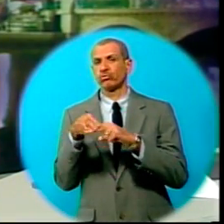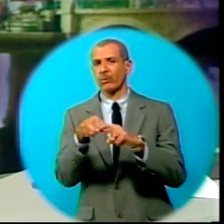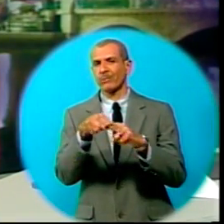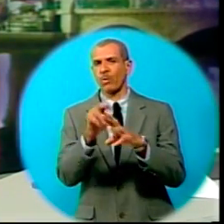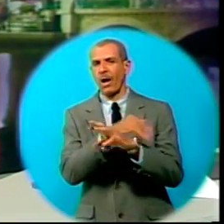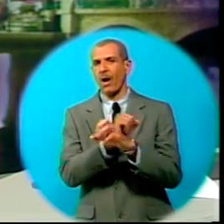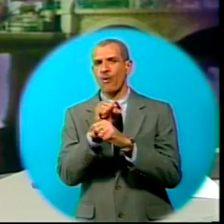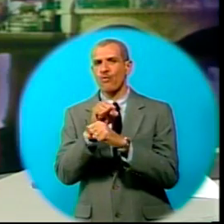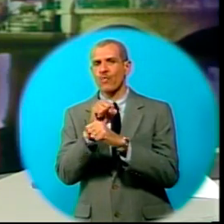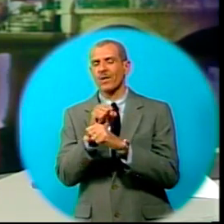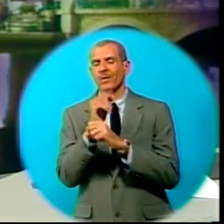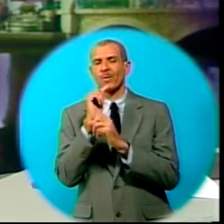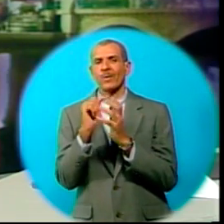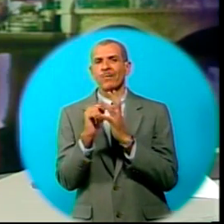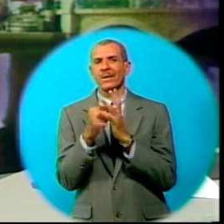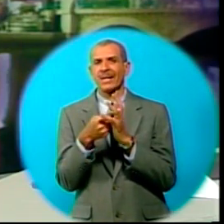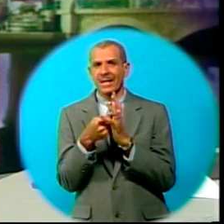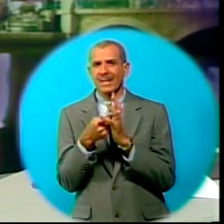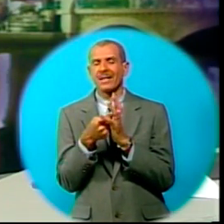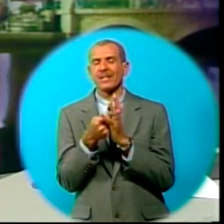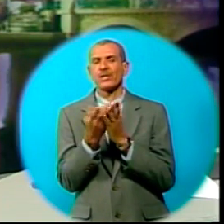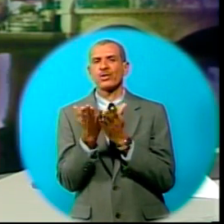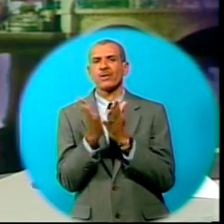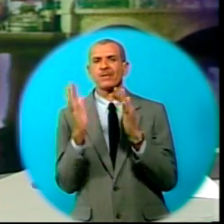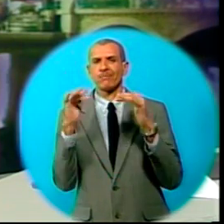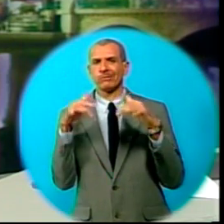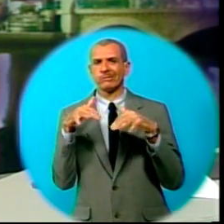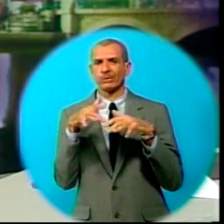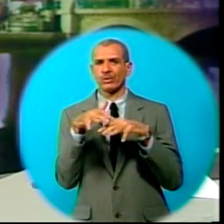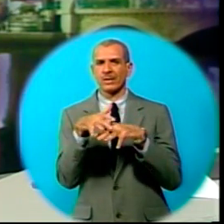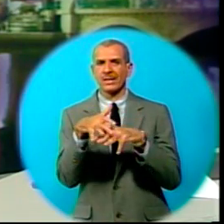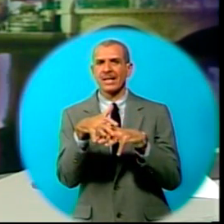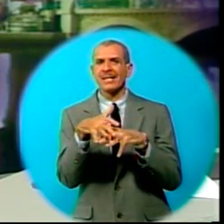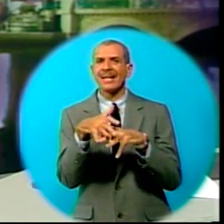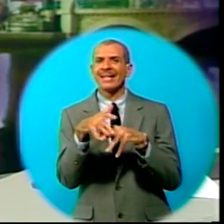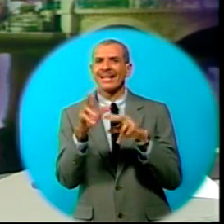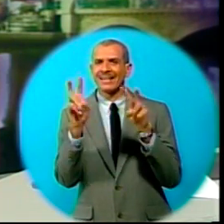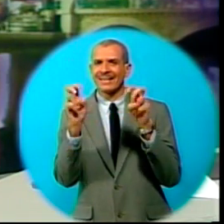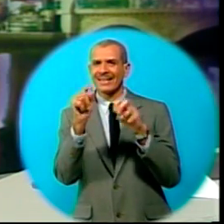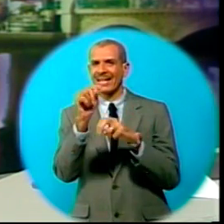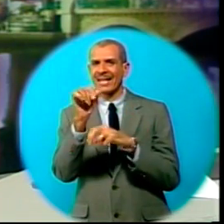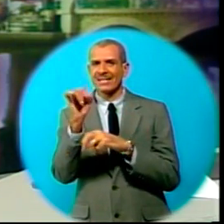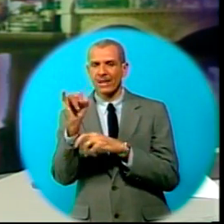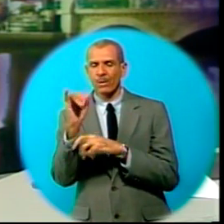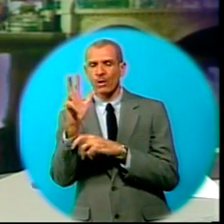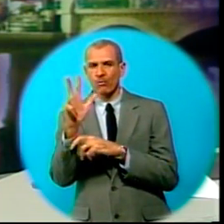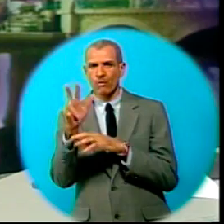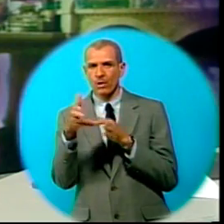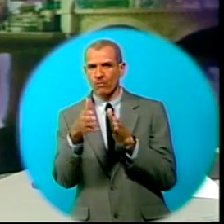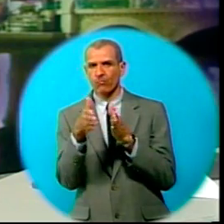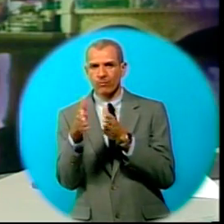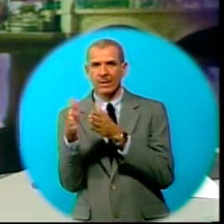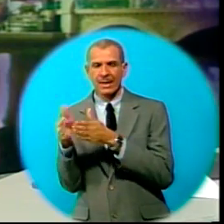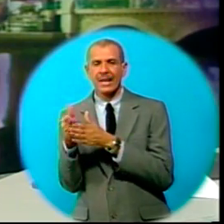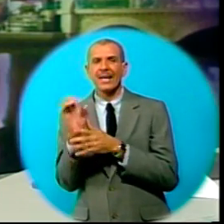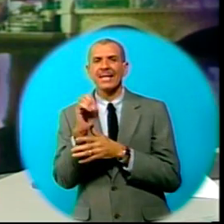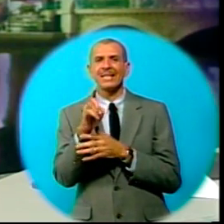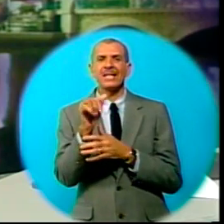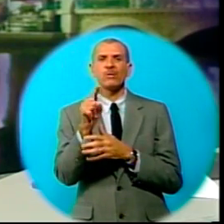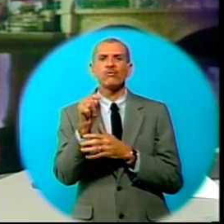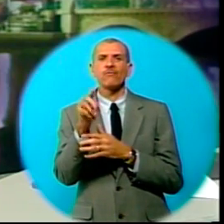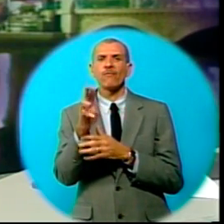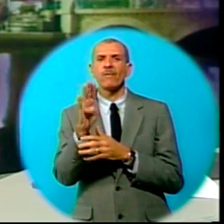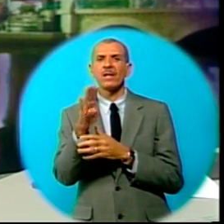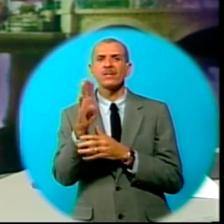suite. Through the use of laparoscopic techniques, we have been able to return patients to work